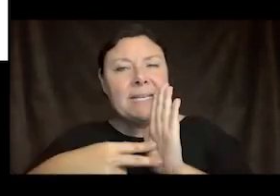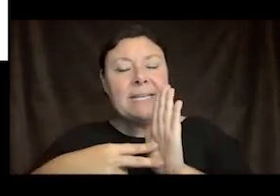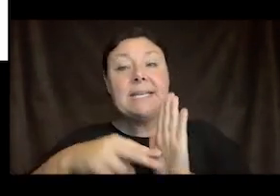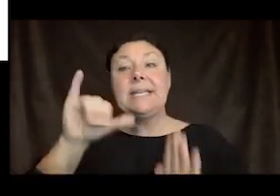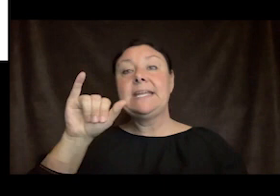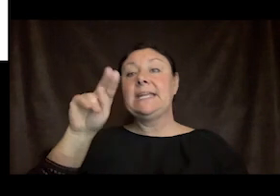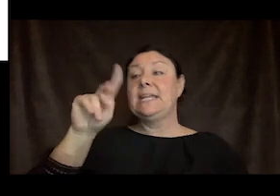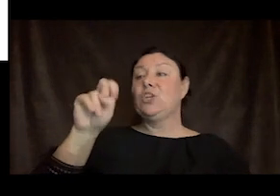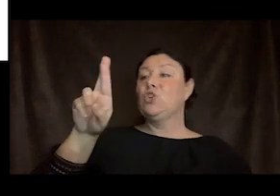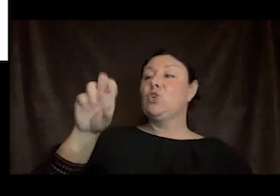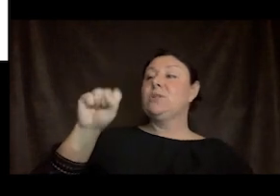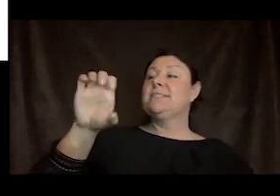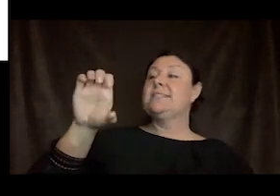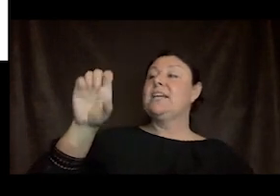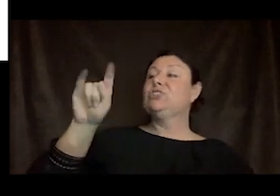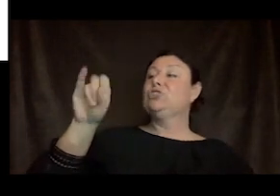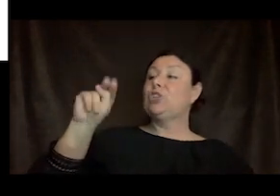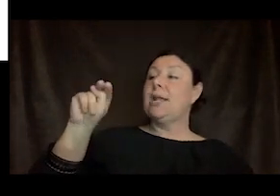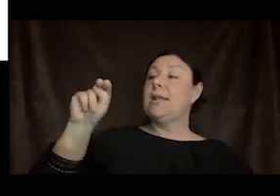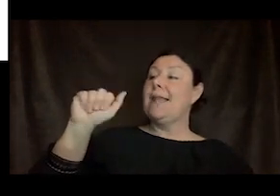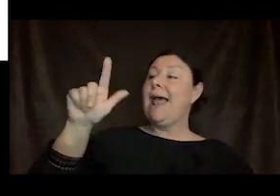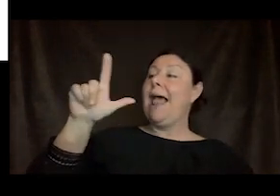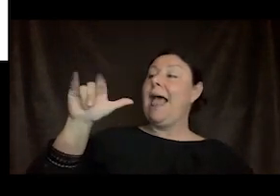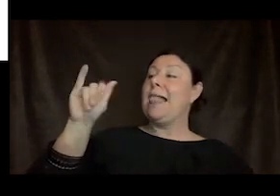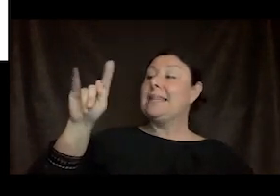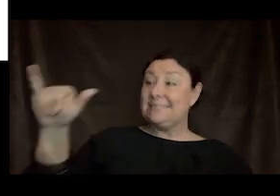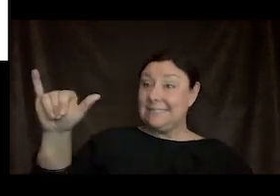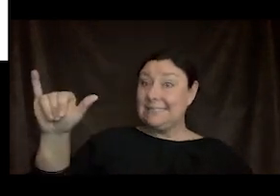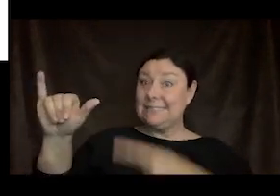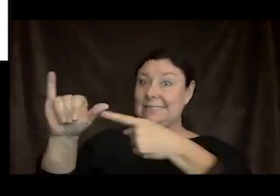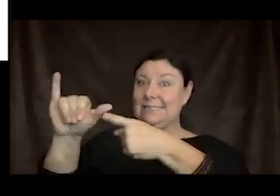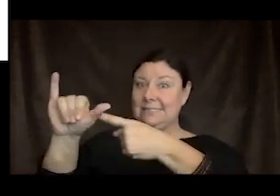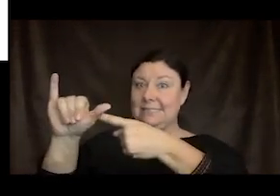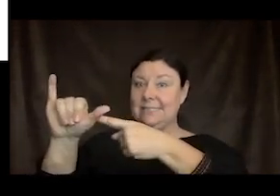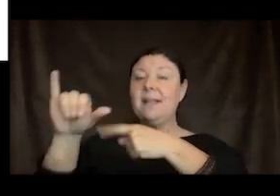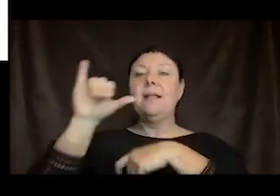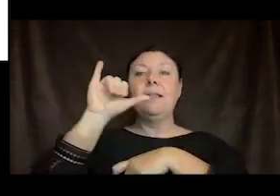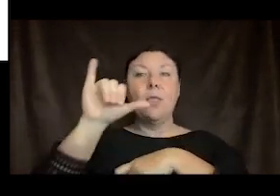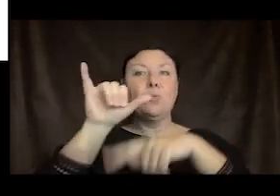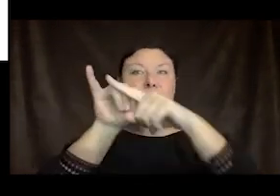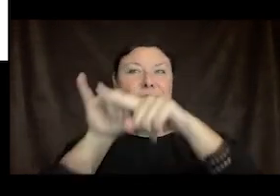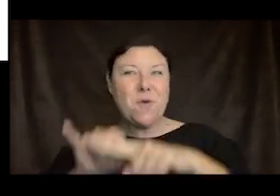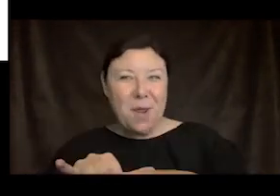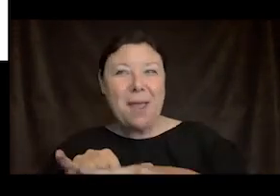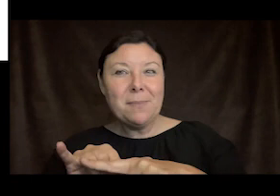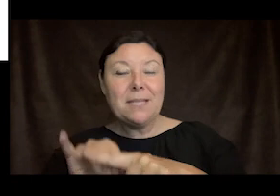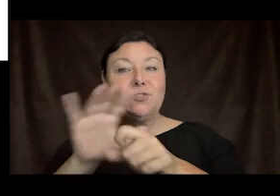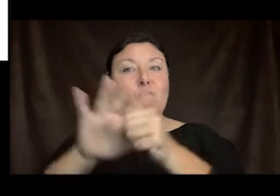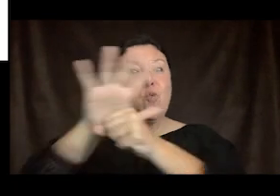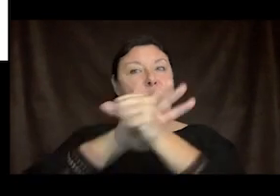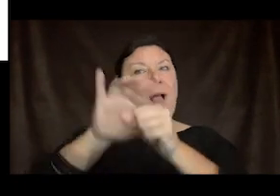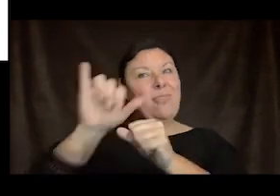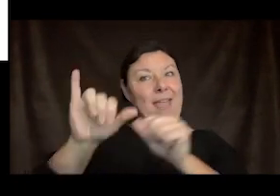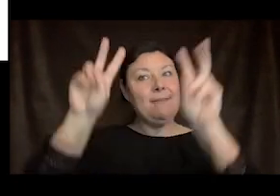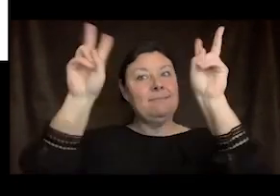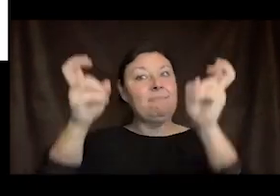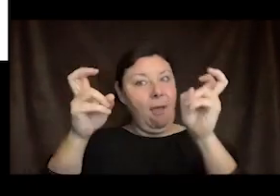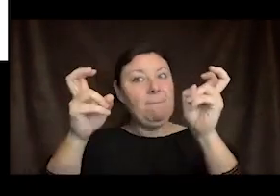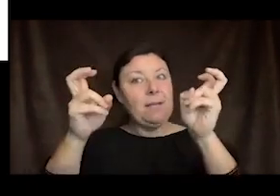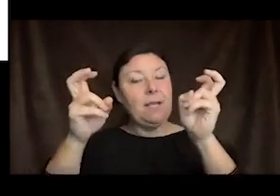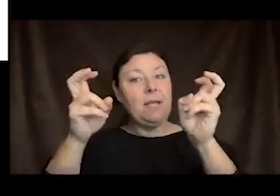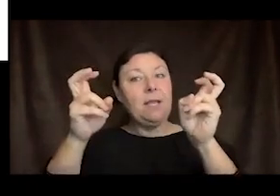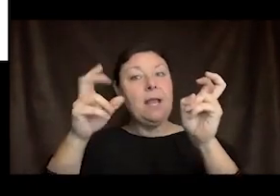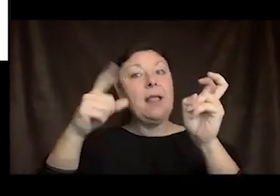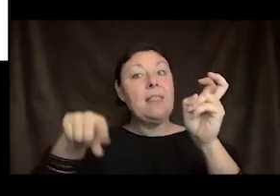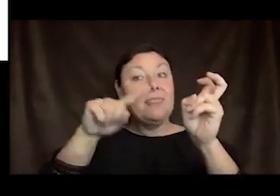intersectionality? These are all the vocabularies around race and racism that would make